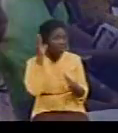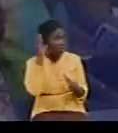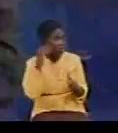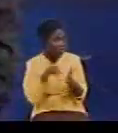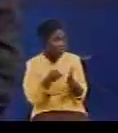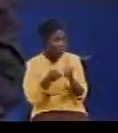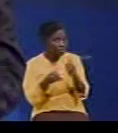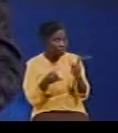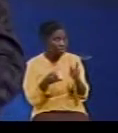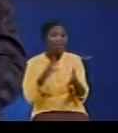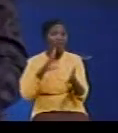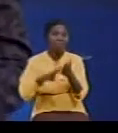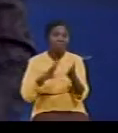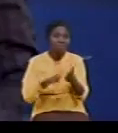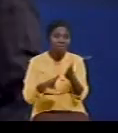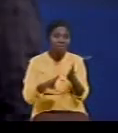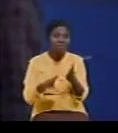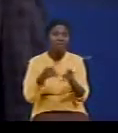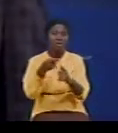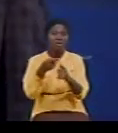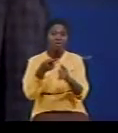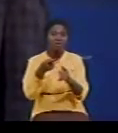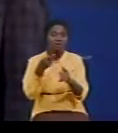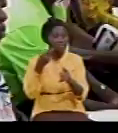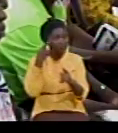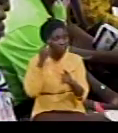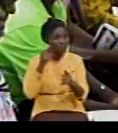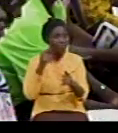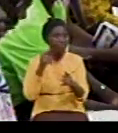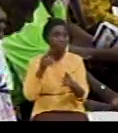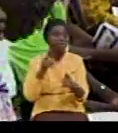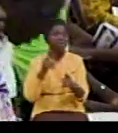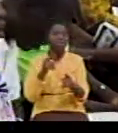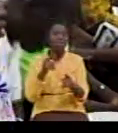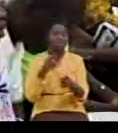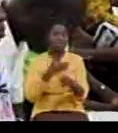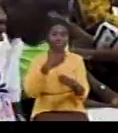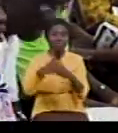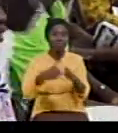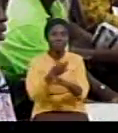hear? Forgiveness with total freedom.